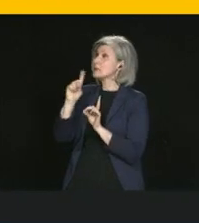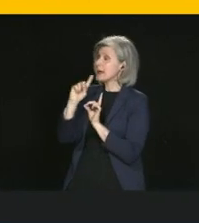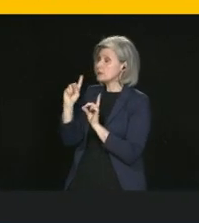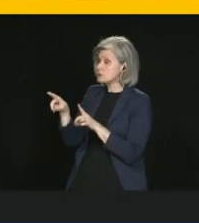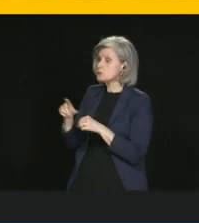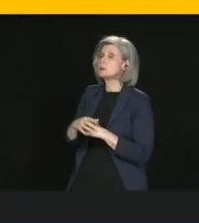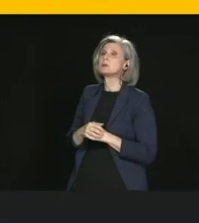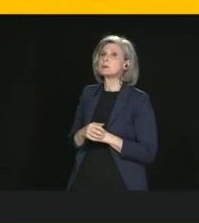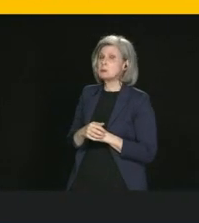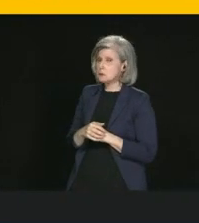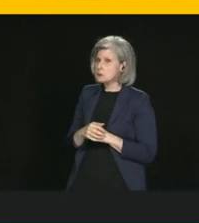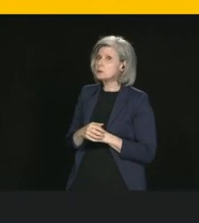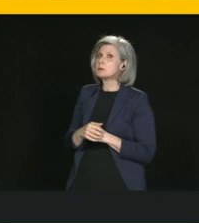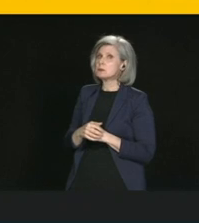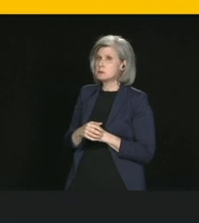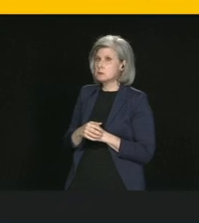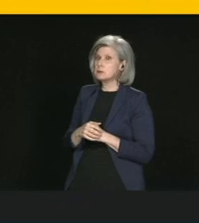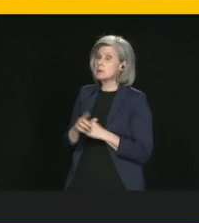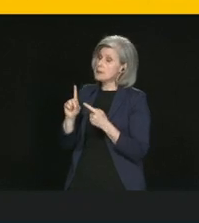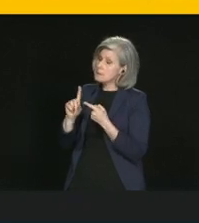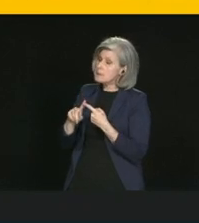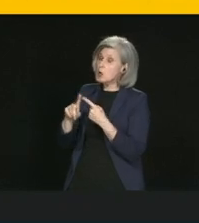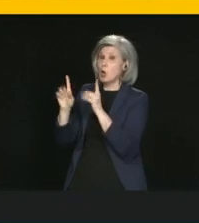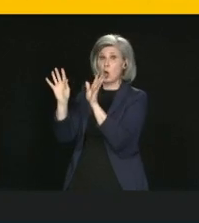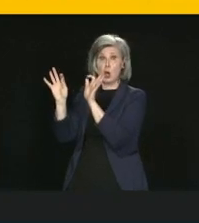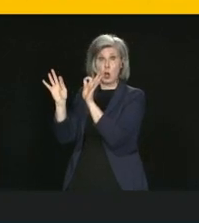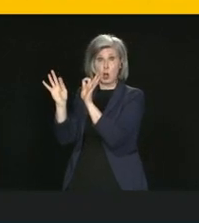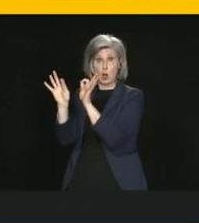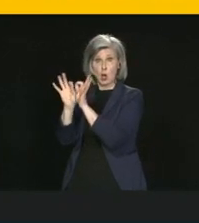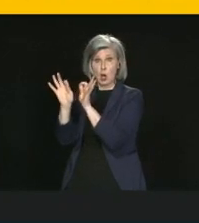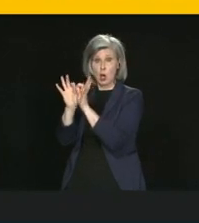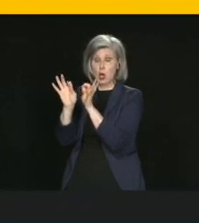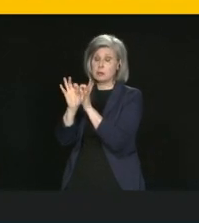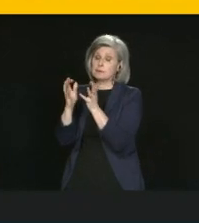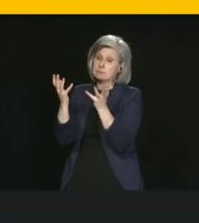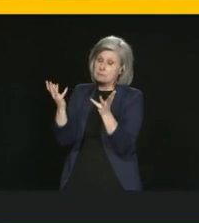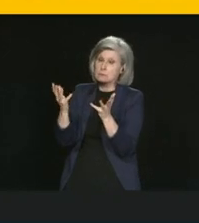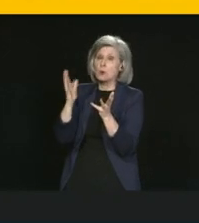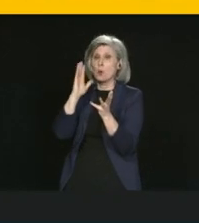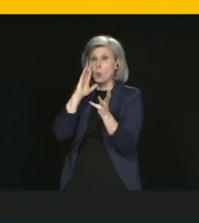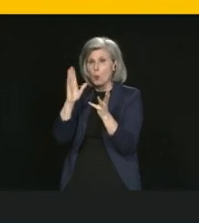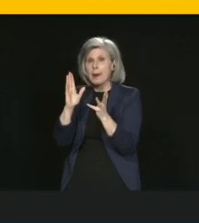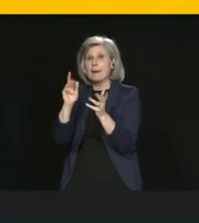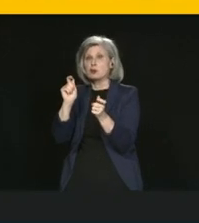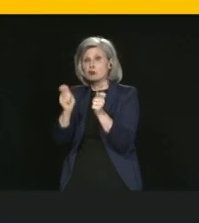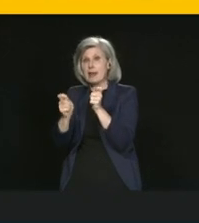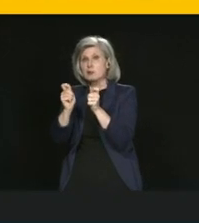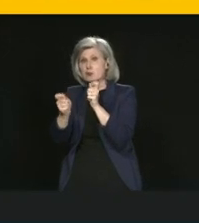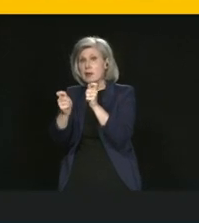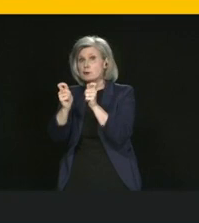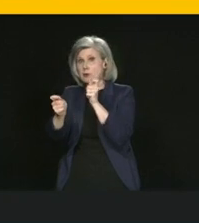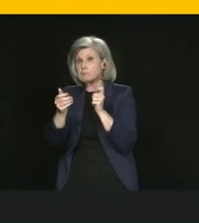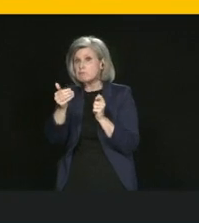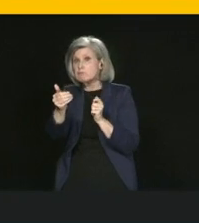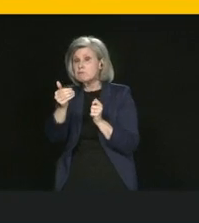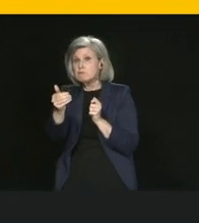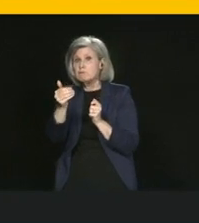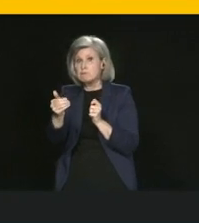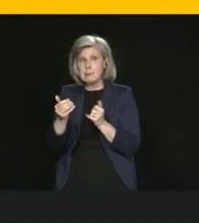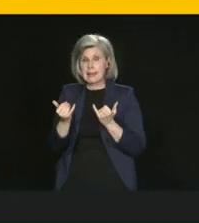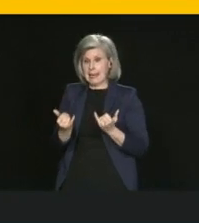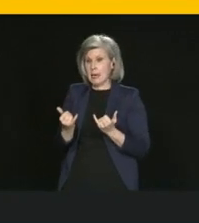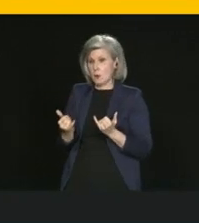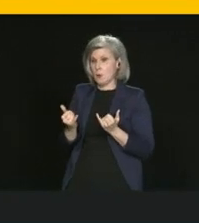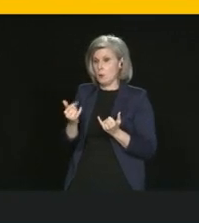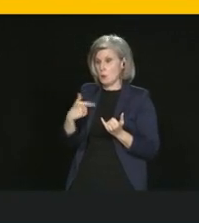will, of course, evolve over the coming weeks. Initially, we already know them. My colleague Carla will be able to give you some specifics as to the